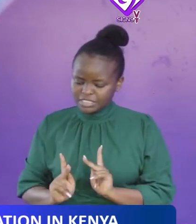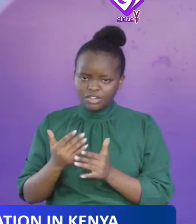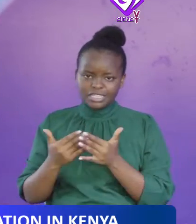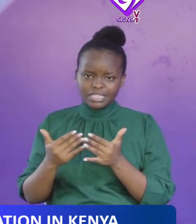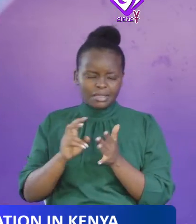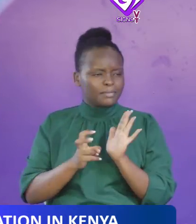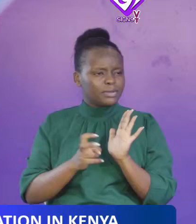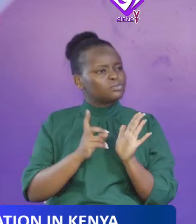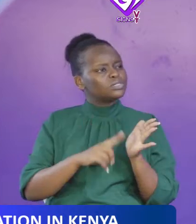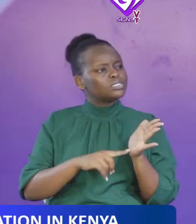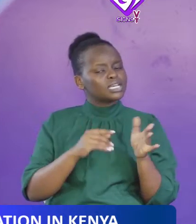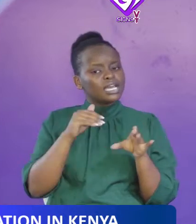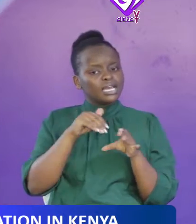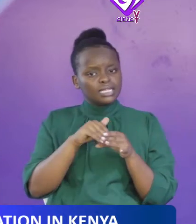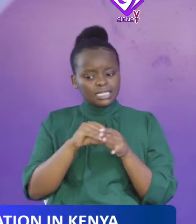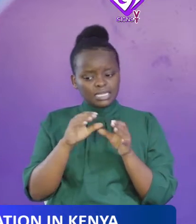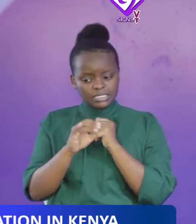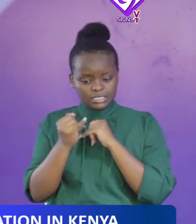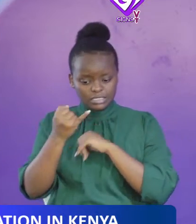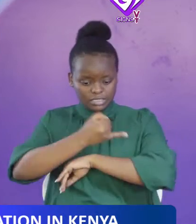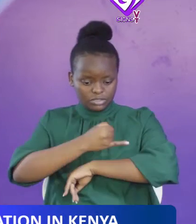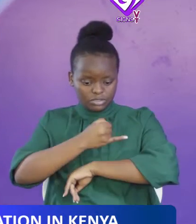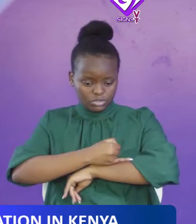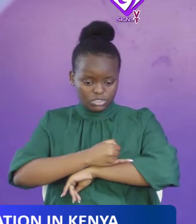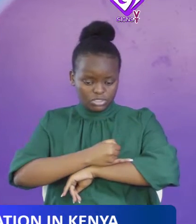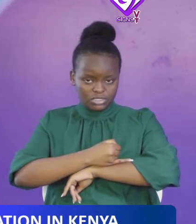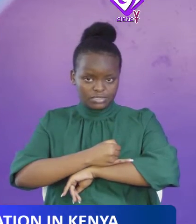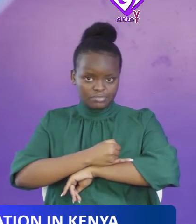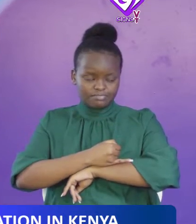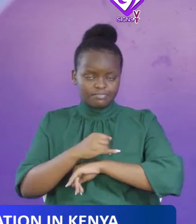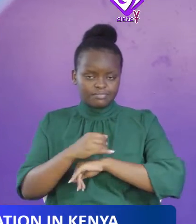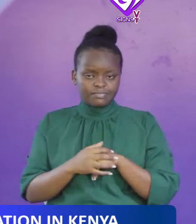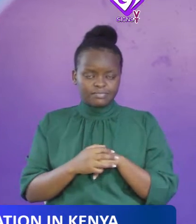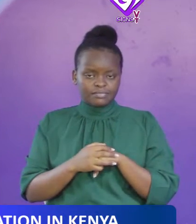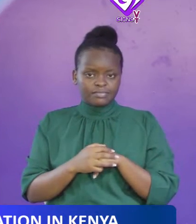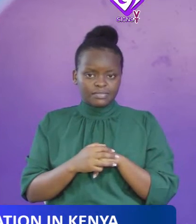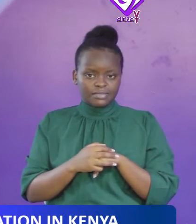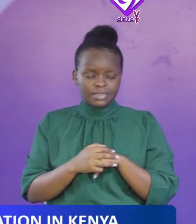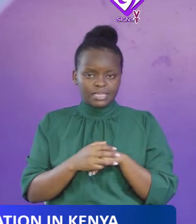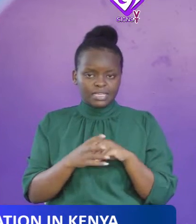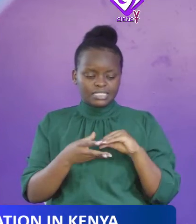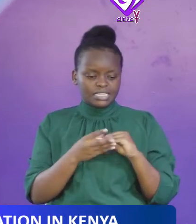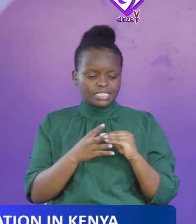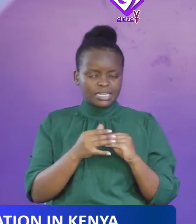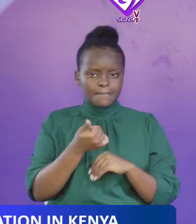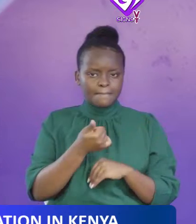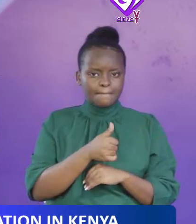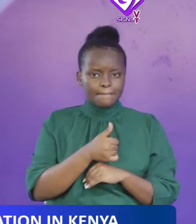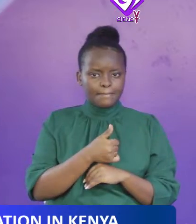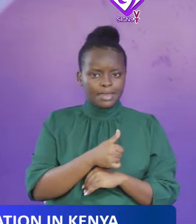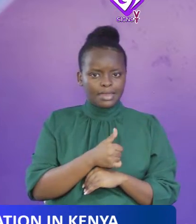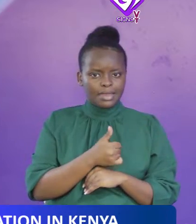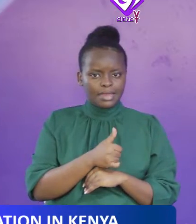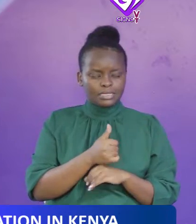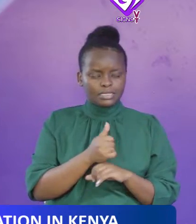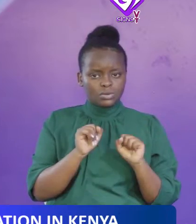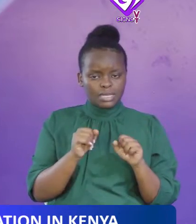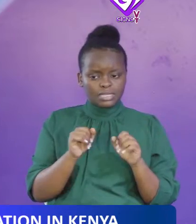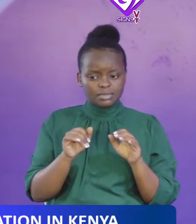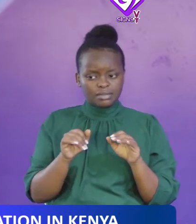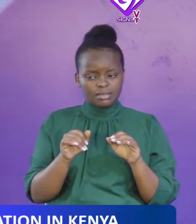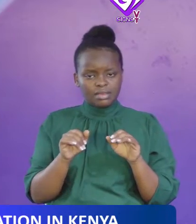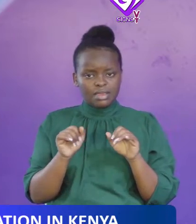mean that within the institutions, the mental barriers haven't been created just as yet to be able to